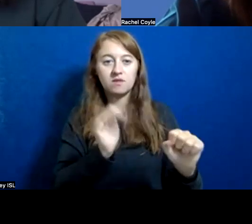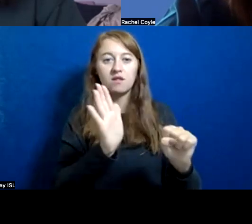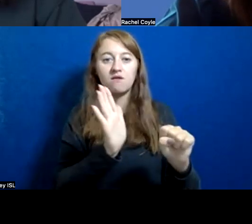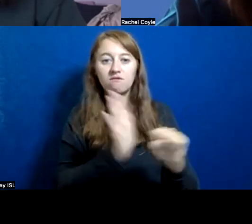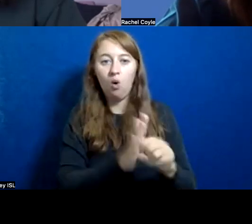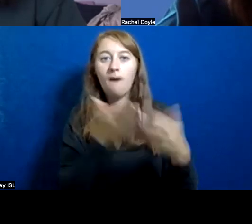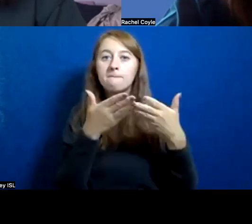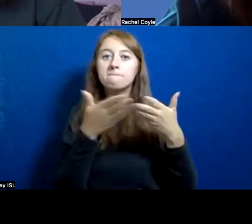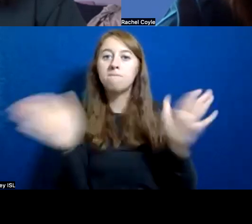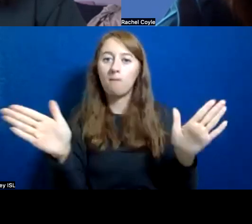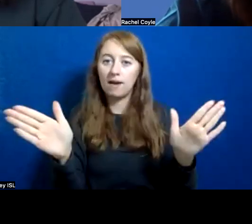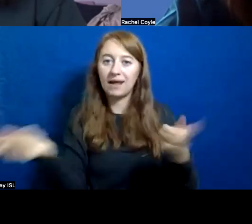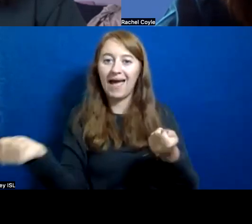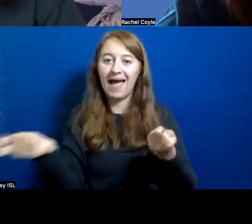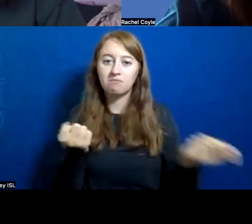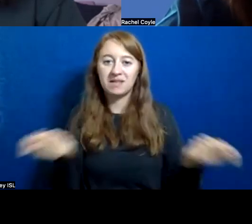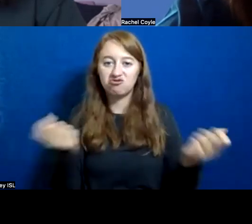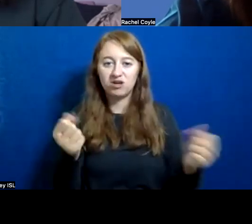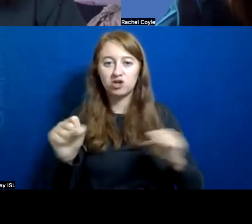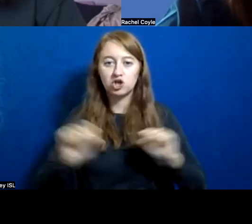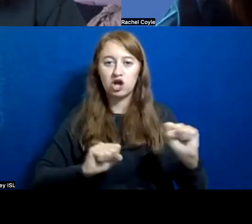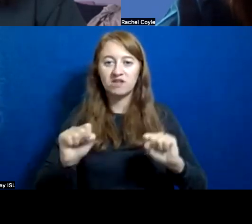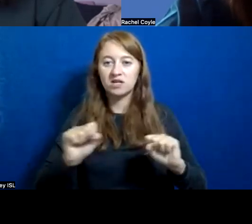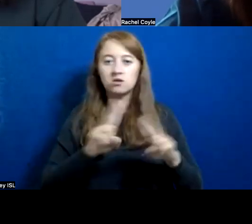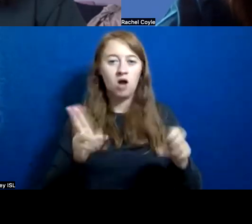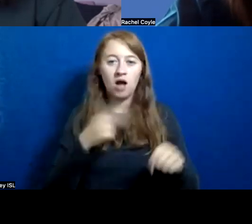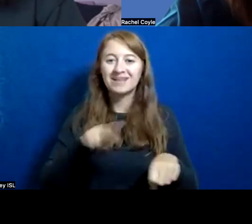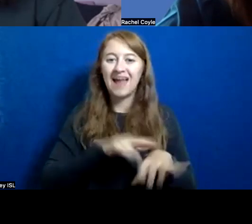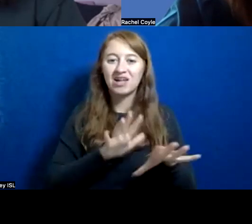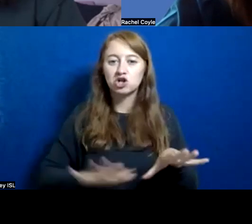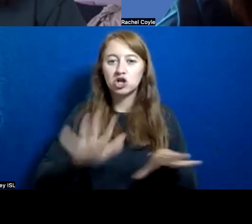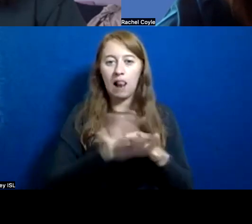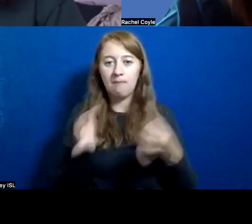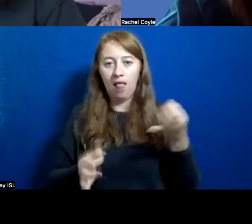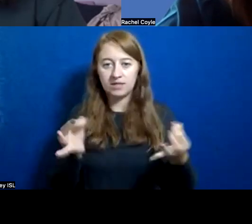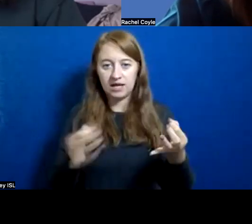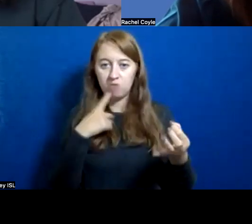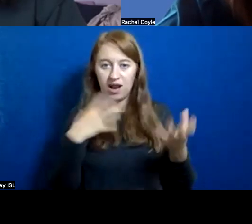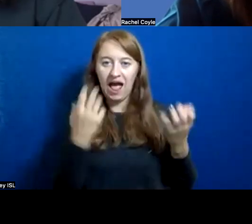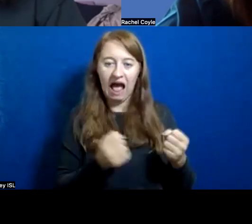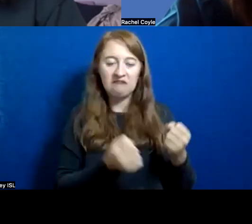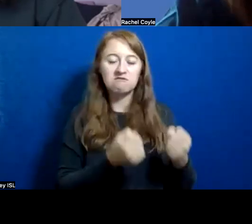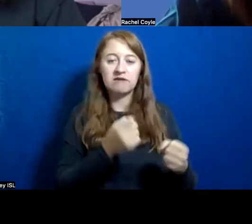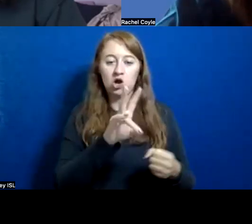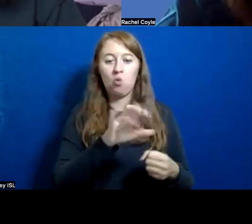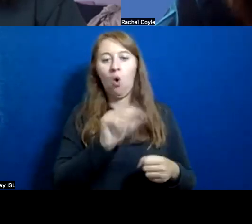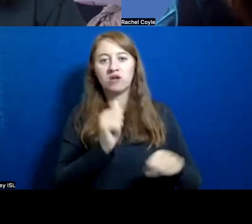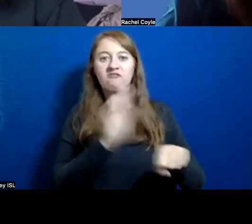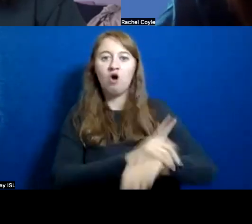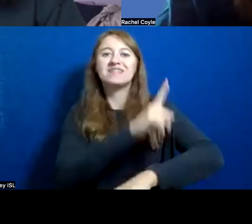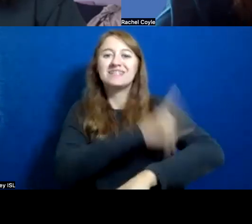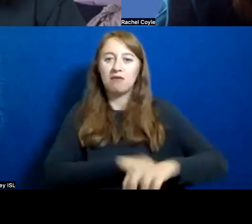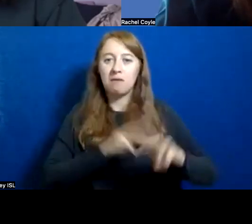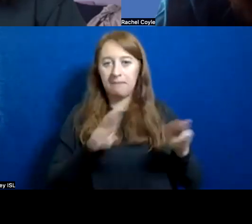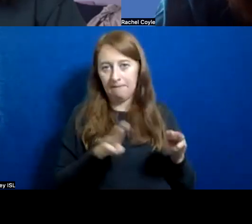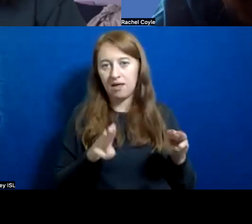public administrations, not national election or parliamentary elections. So it's quite limited. Right. And